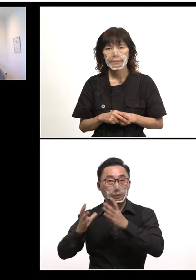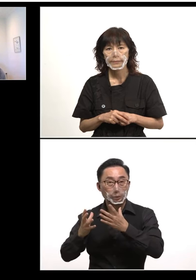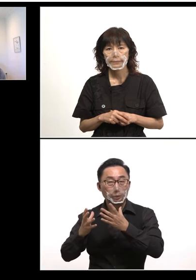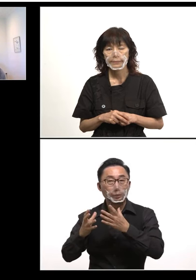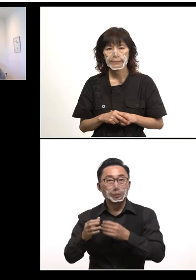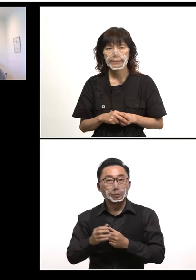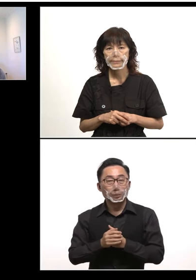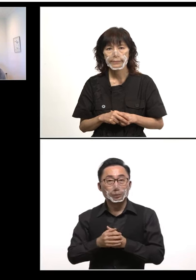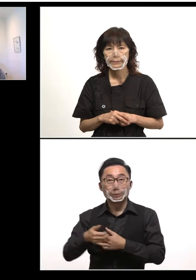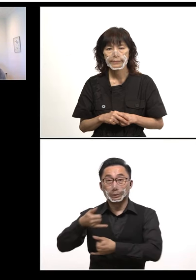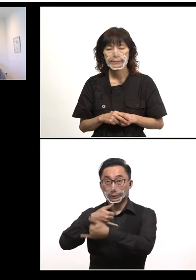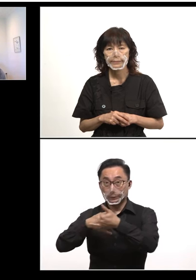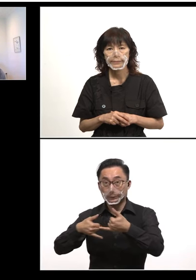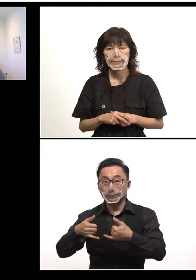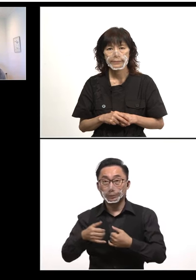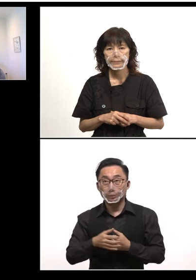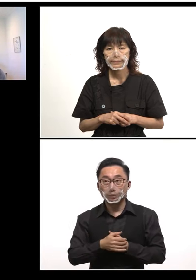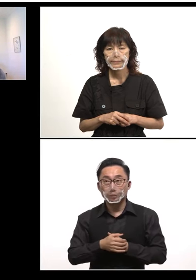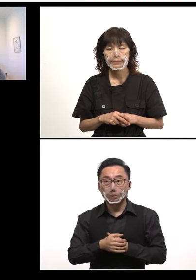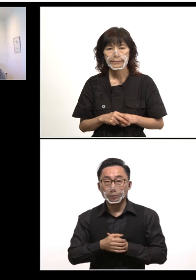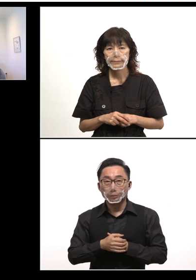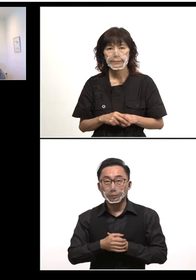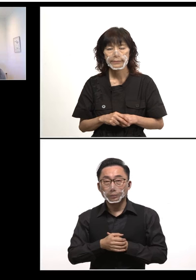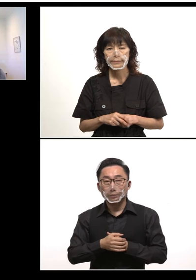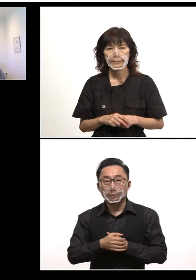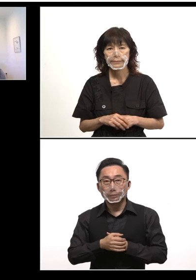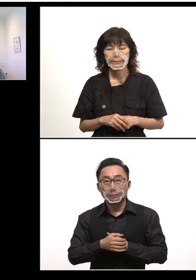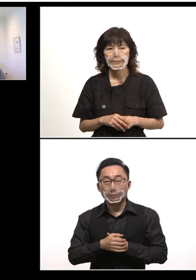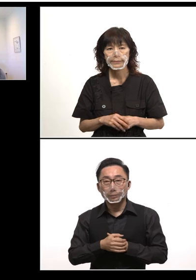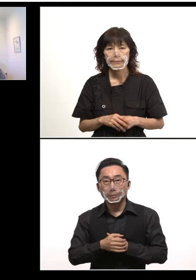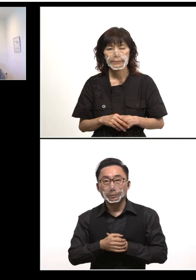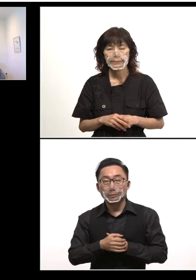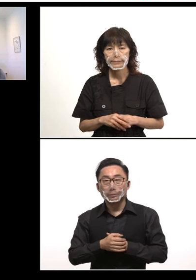of that discussion around the social model, basically, in the country.